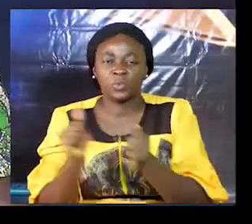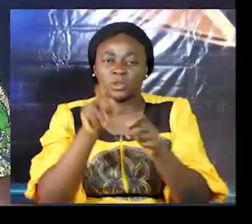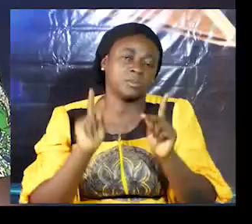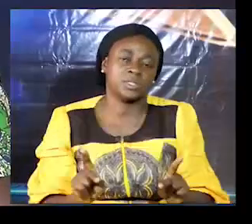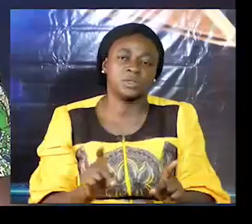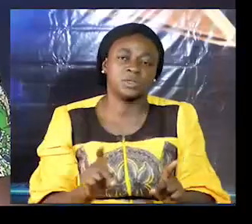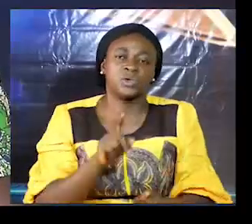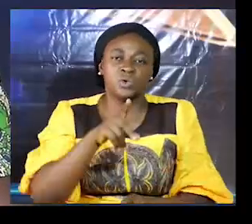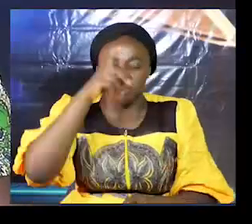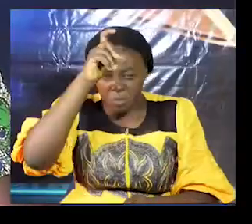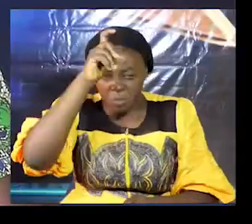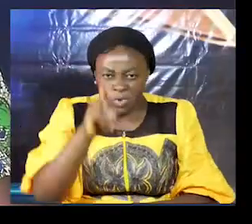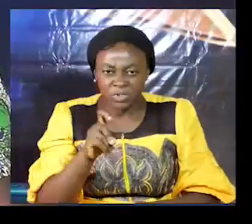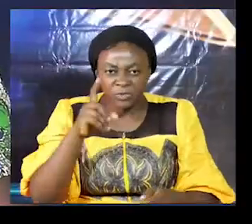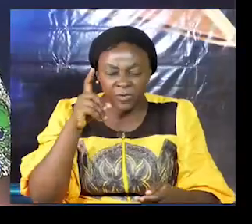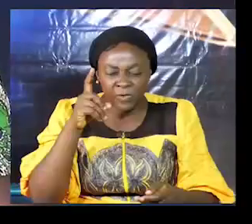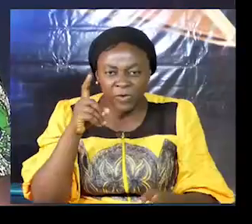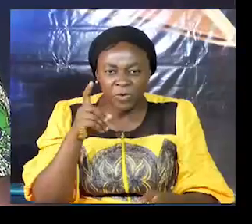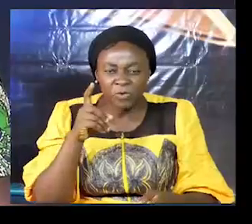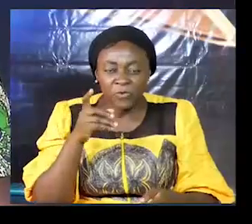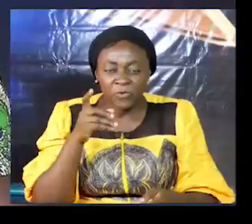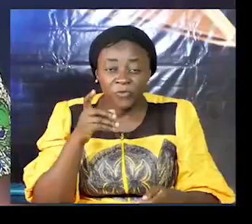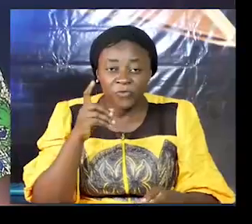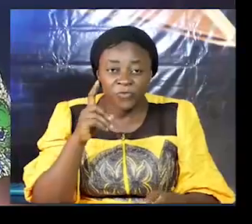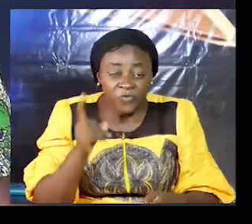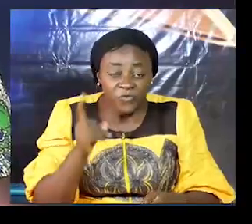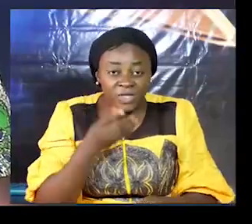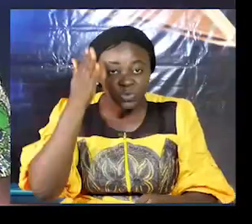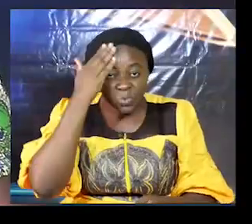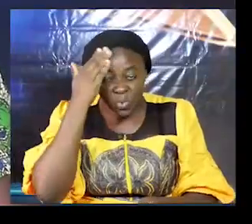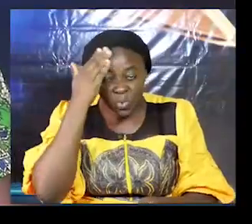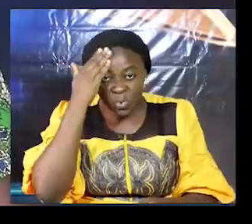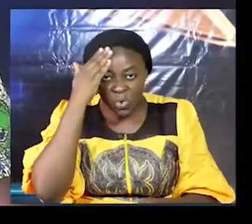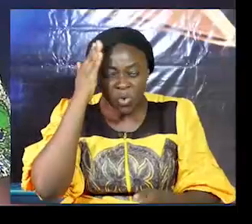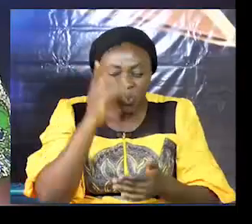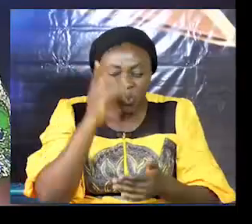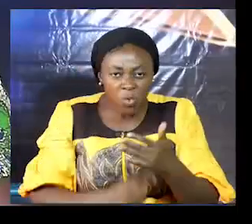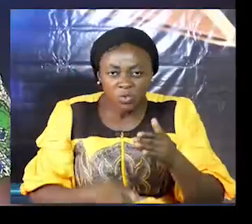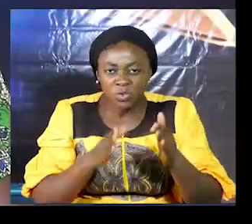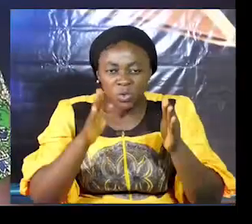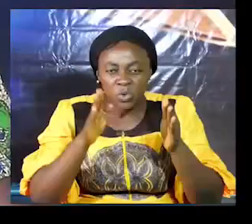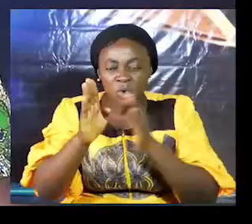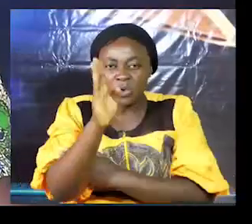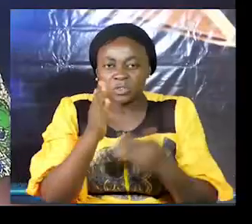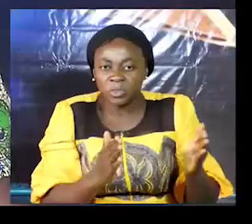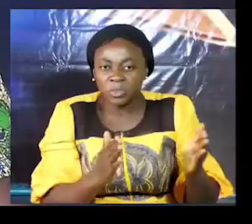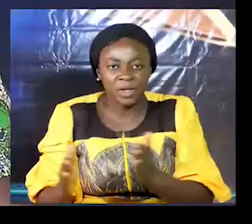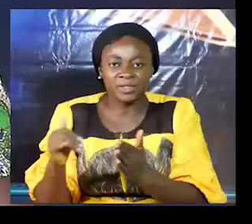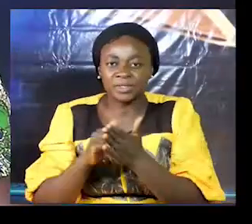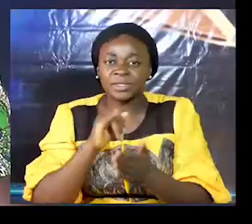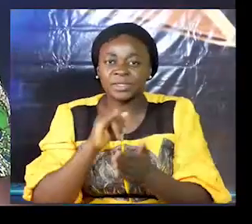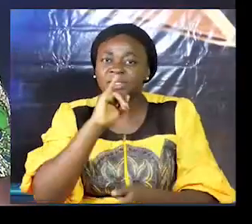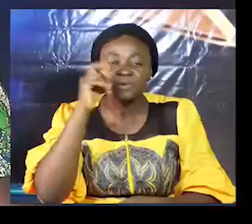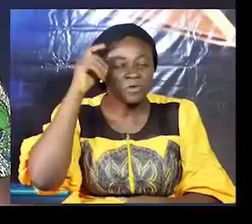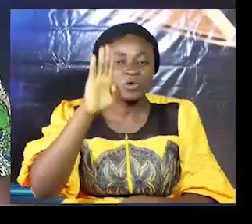for your life, because the woman coming into your life is to help you to do well and to do the will of God